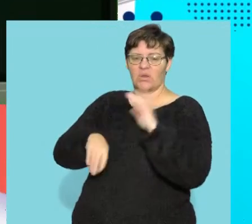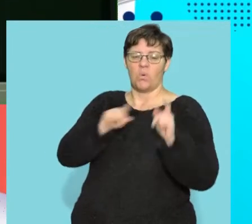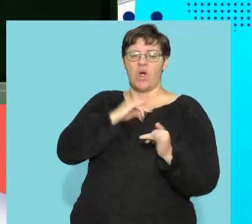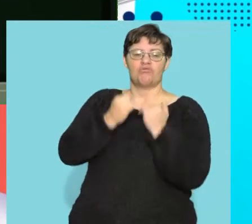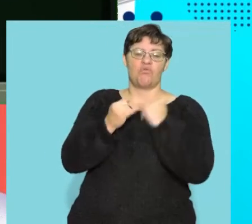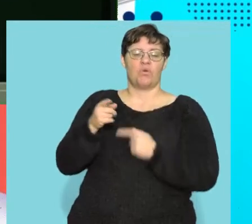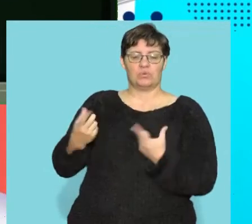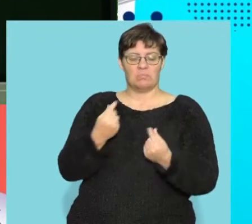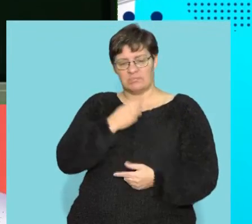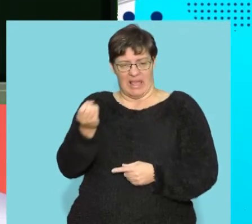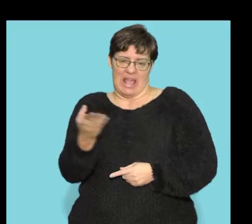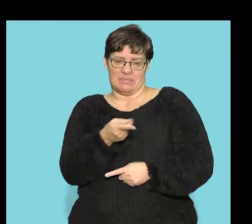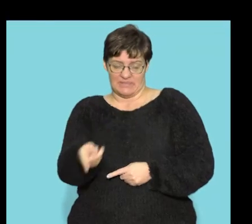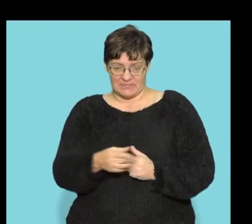firm.